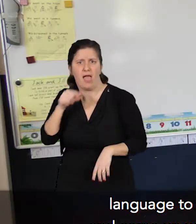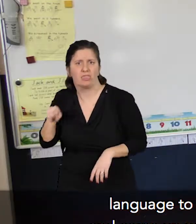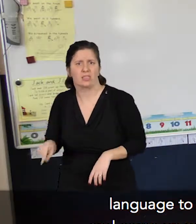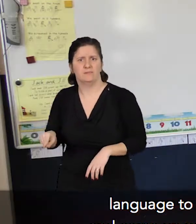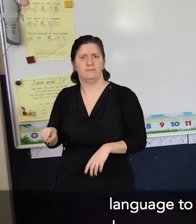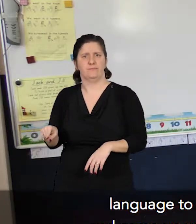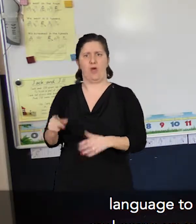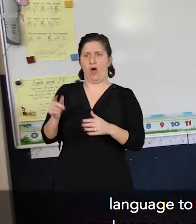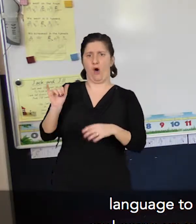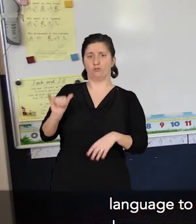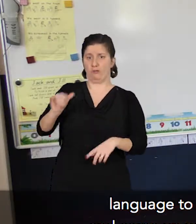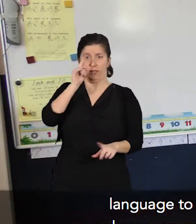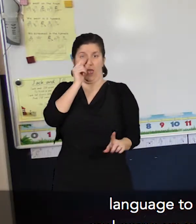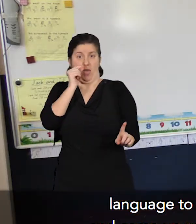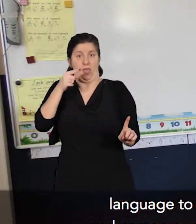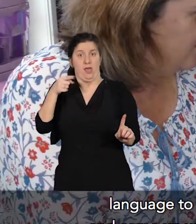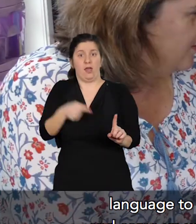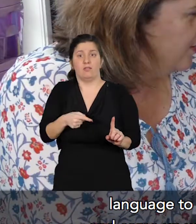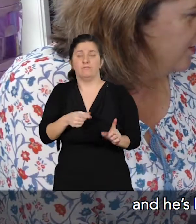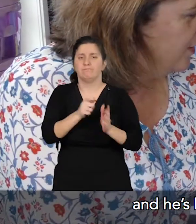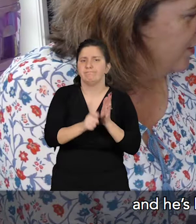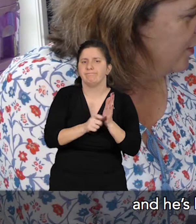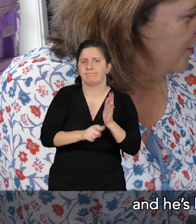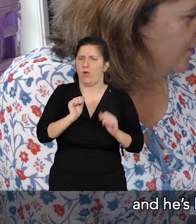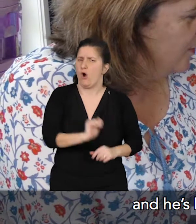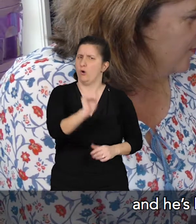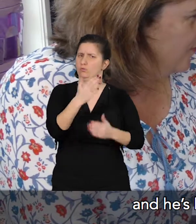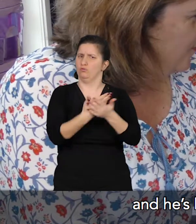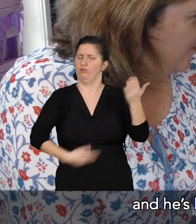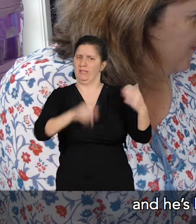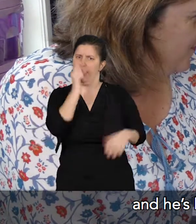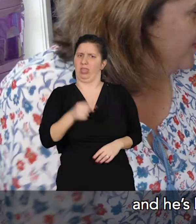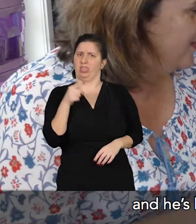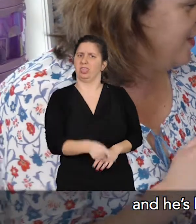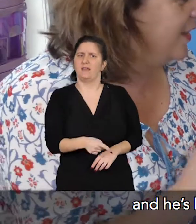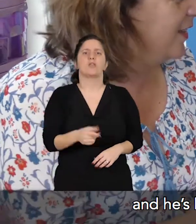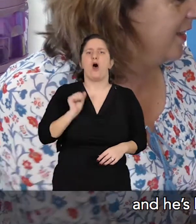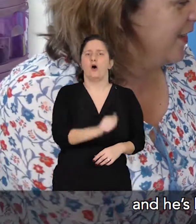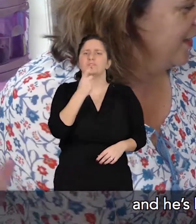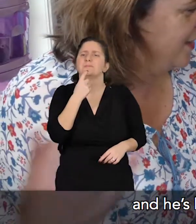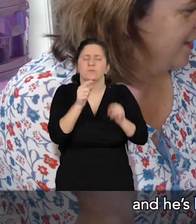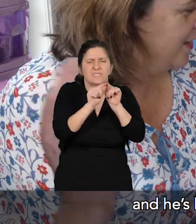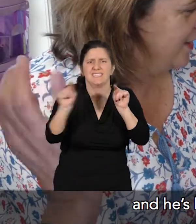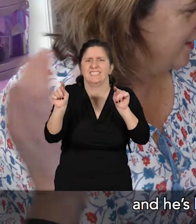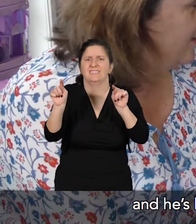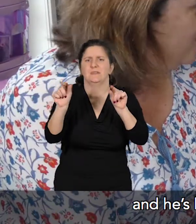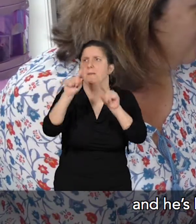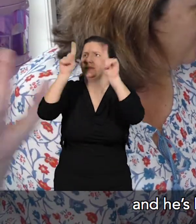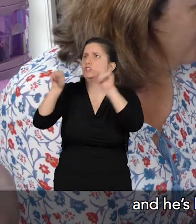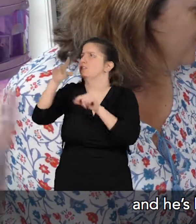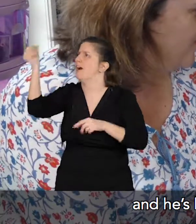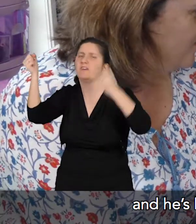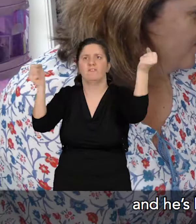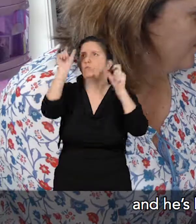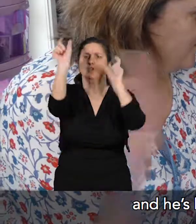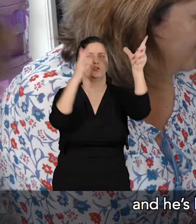language so that he can start to record stories. And he's now, he's learned how to record simple sentences to go